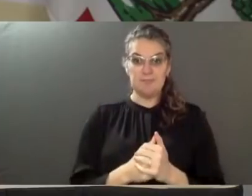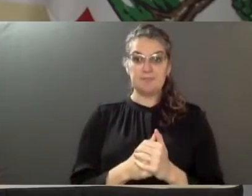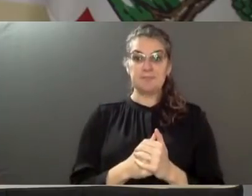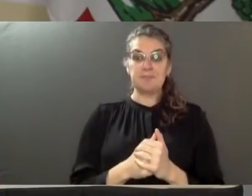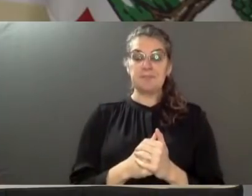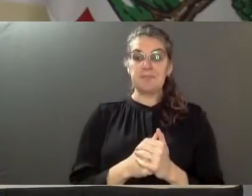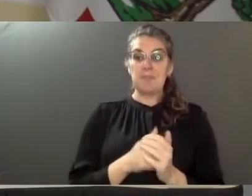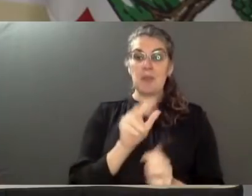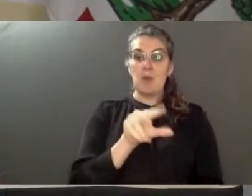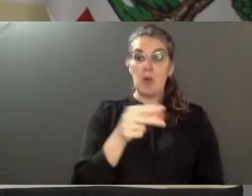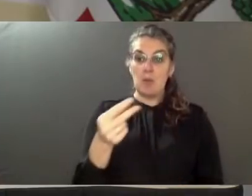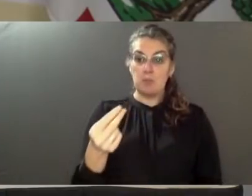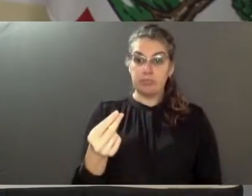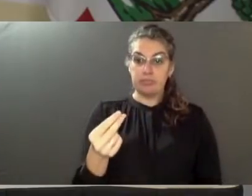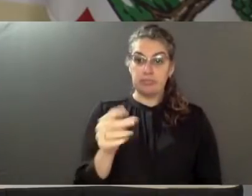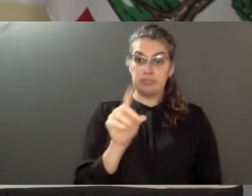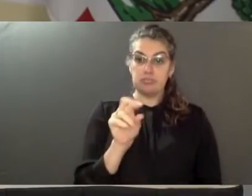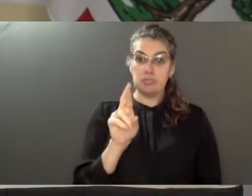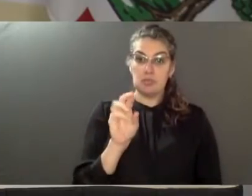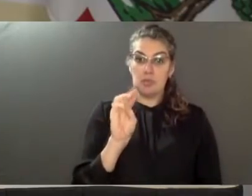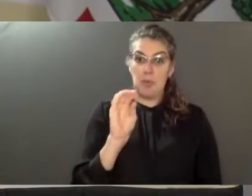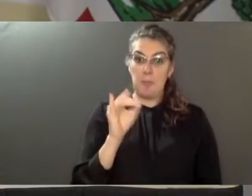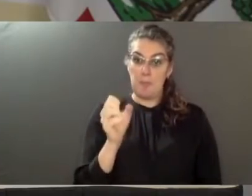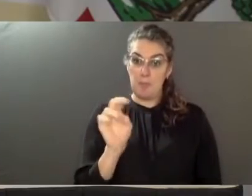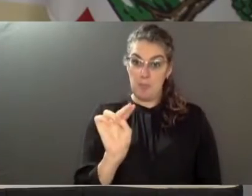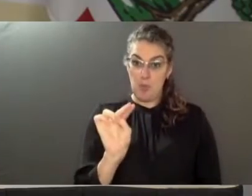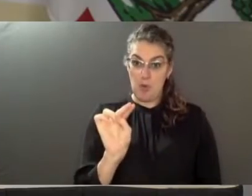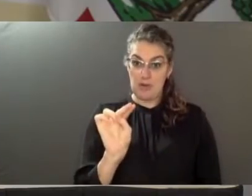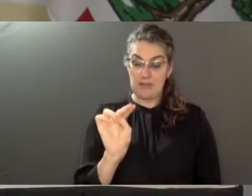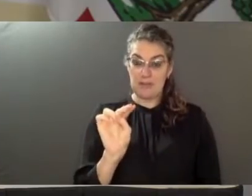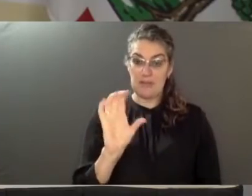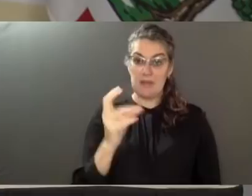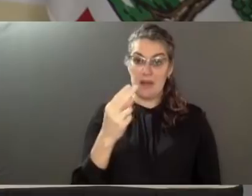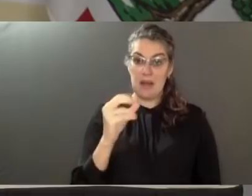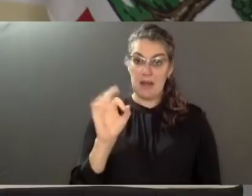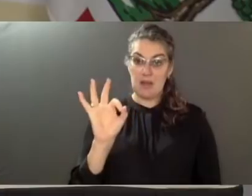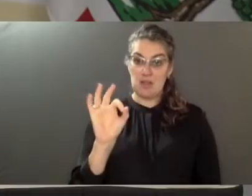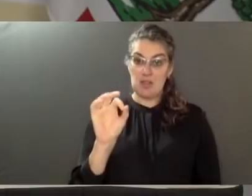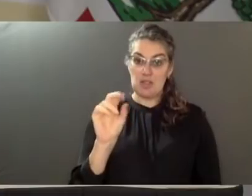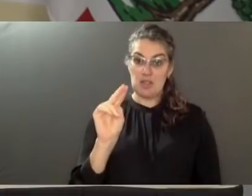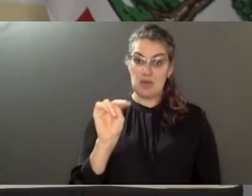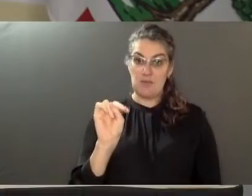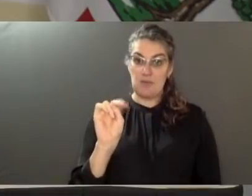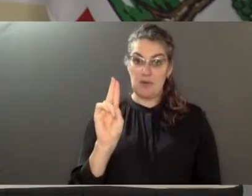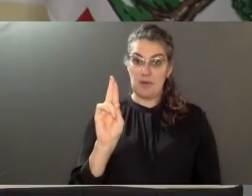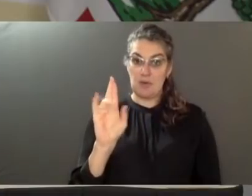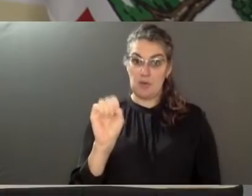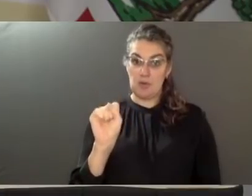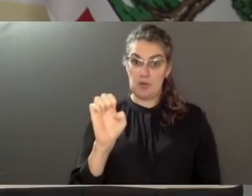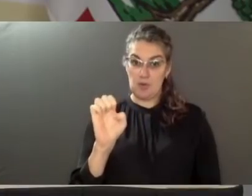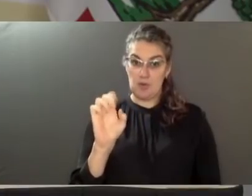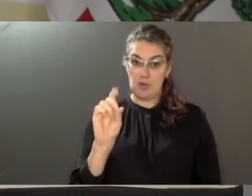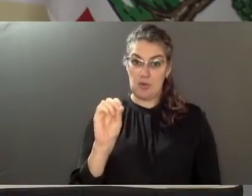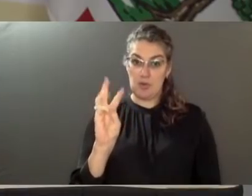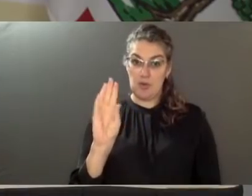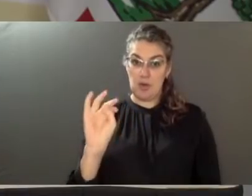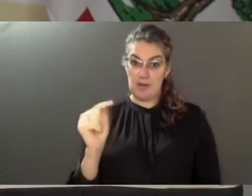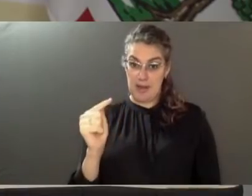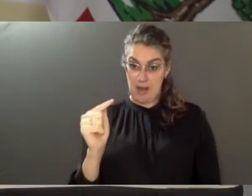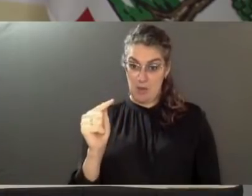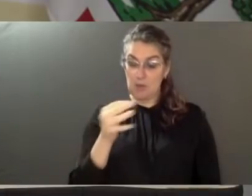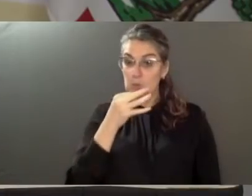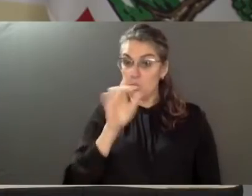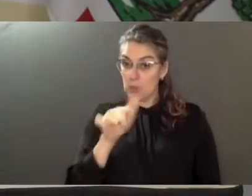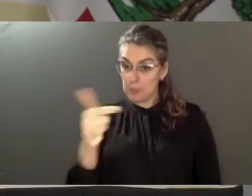Chief Nurse Downing provide their weekly updates, I believe I'd just like to take a second to